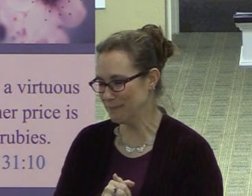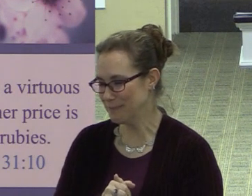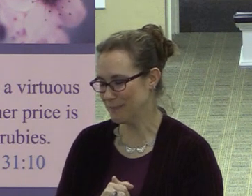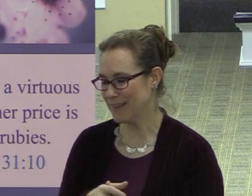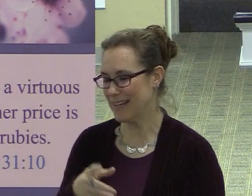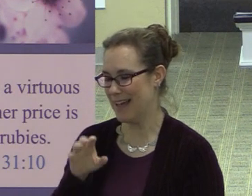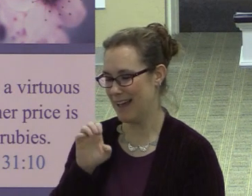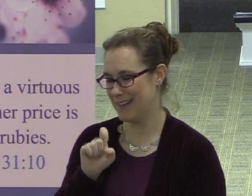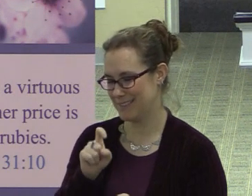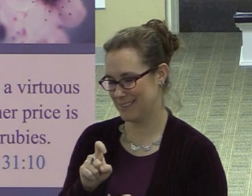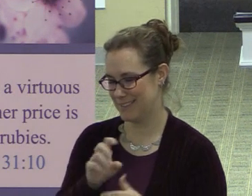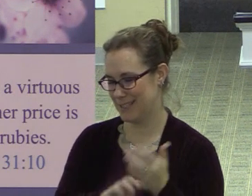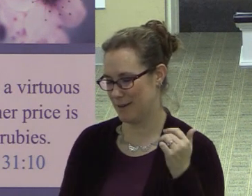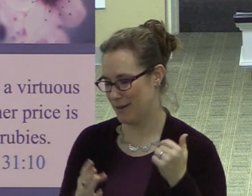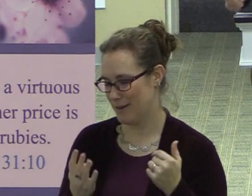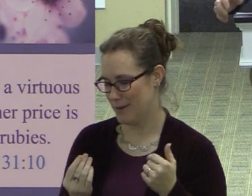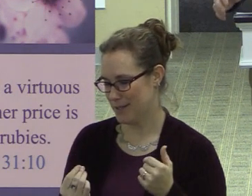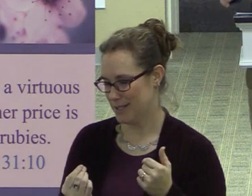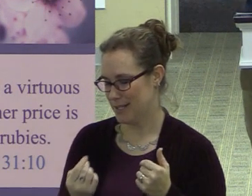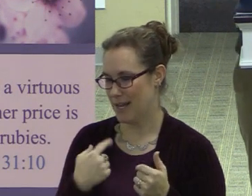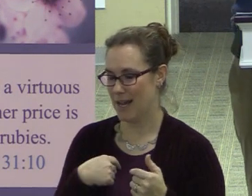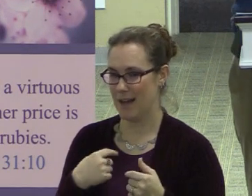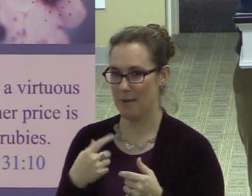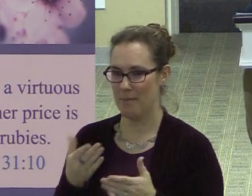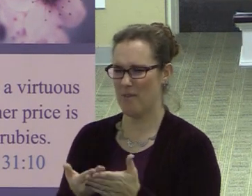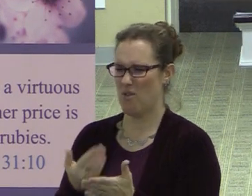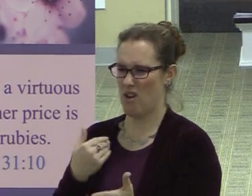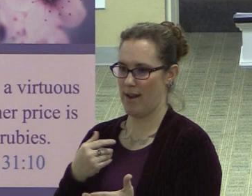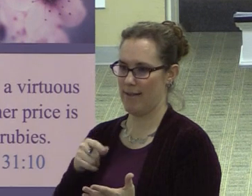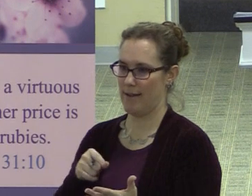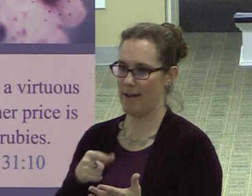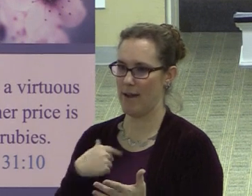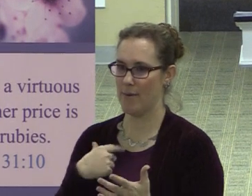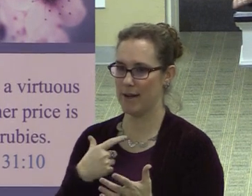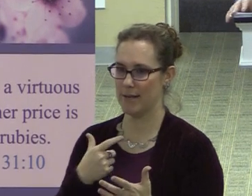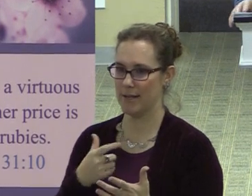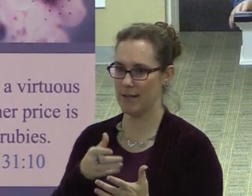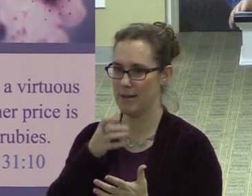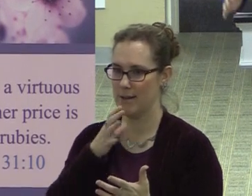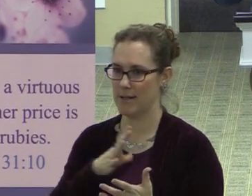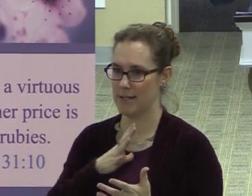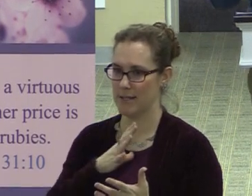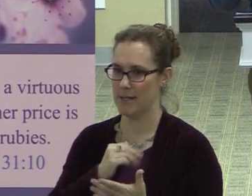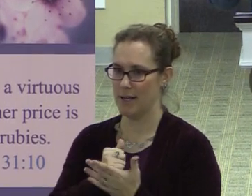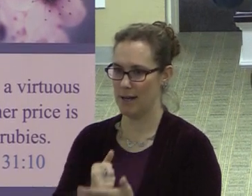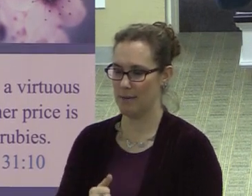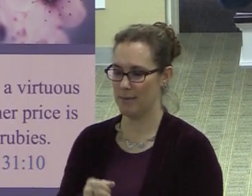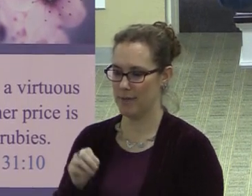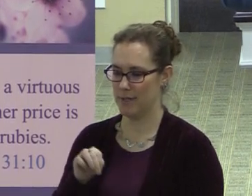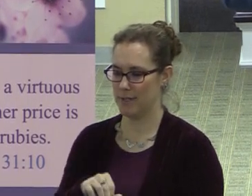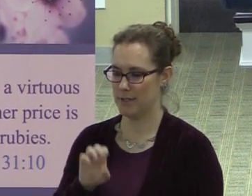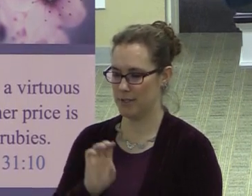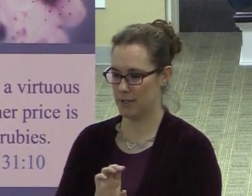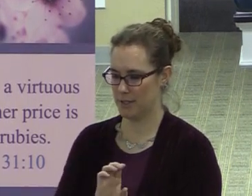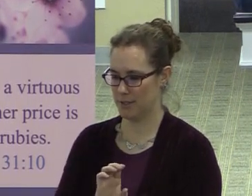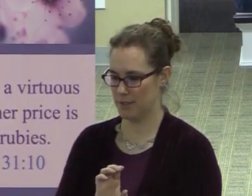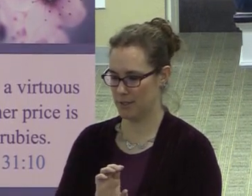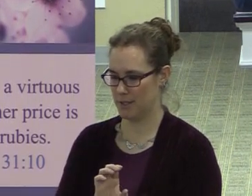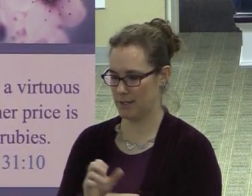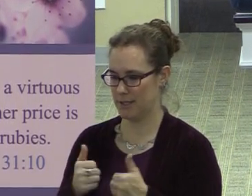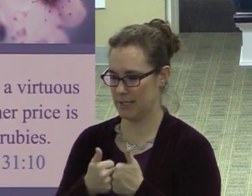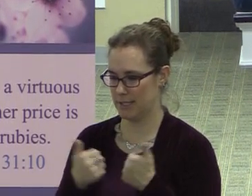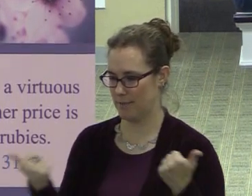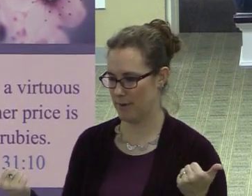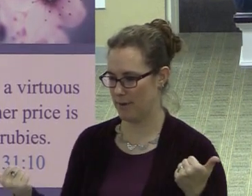but Exodus 14, before I get to that, I do have sort of a way that I need a lady help in church, and then we'll read and I'll get into this. This is separate